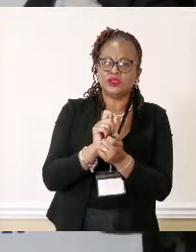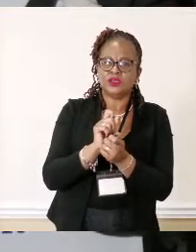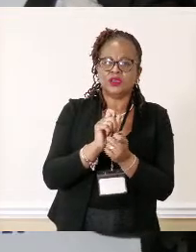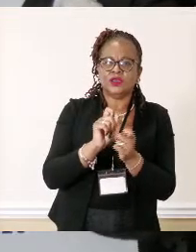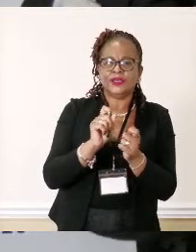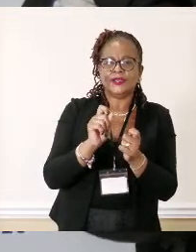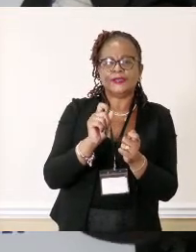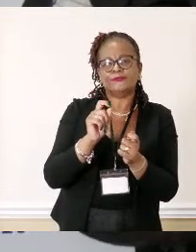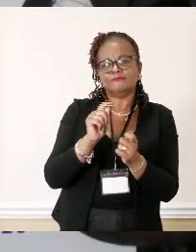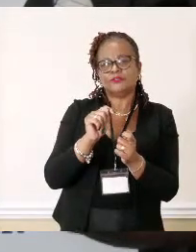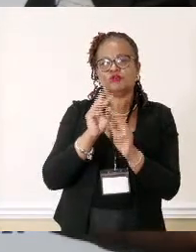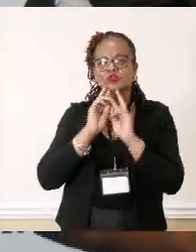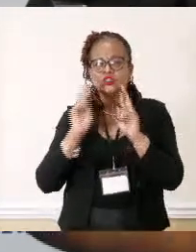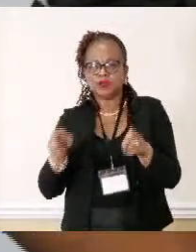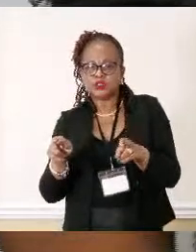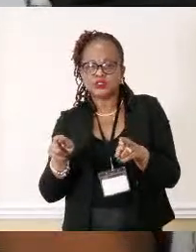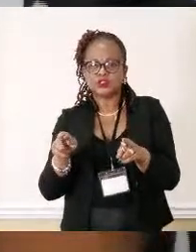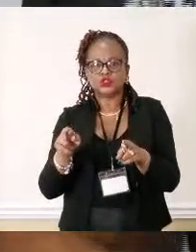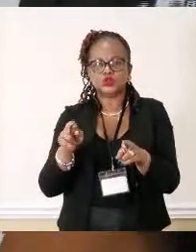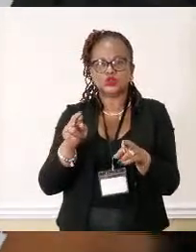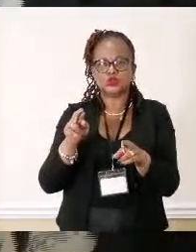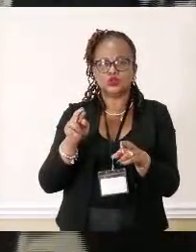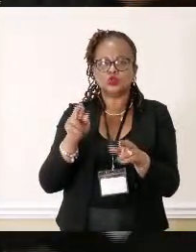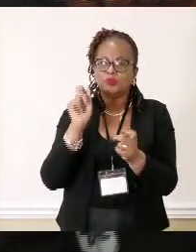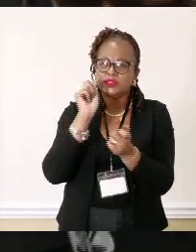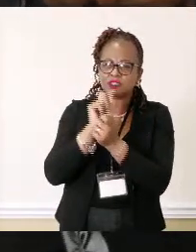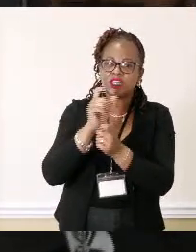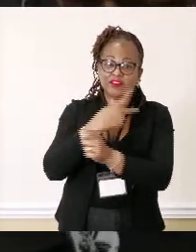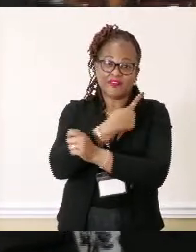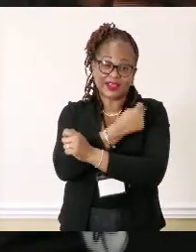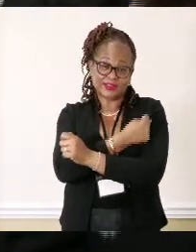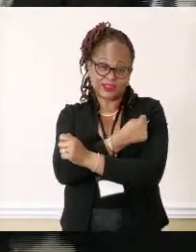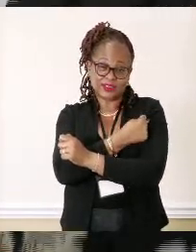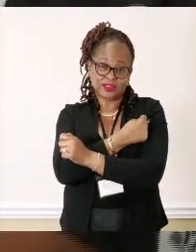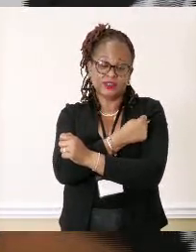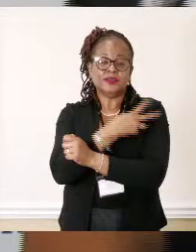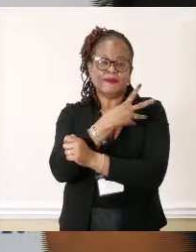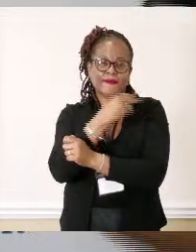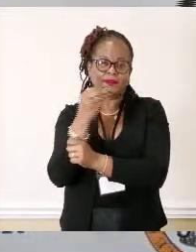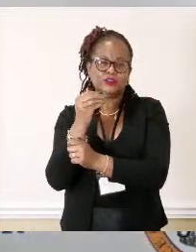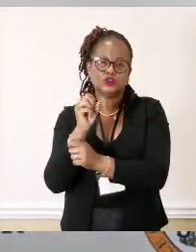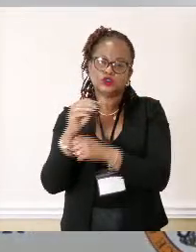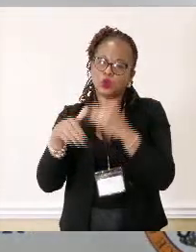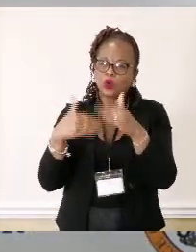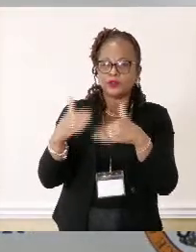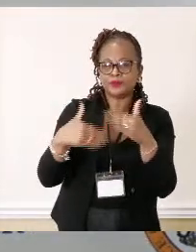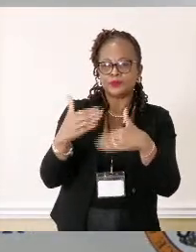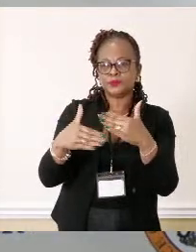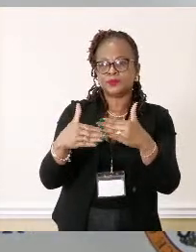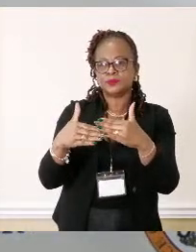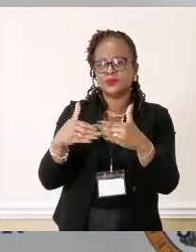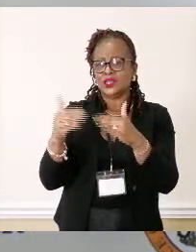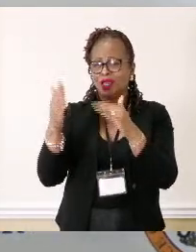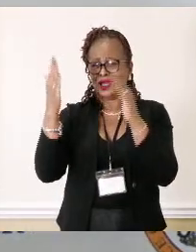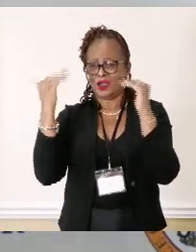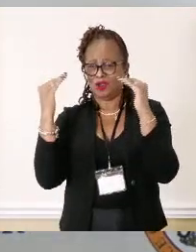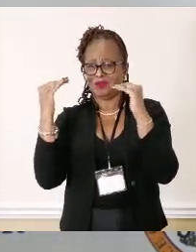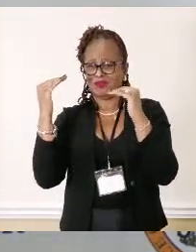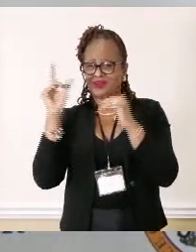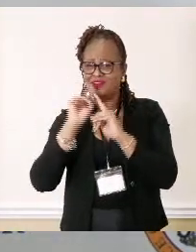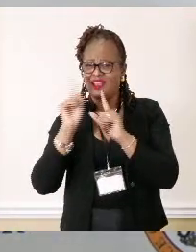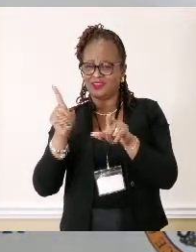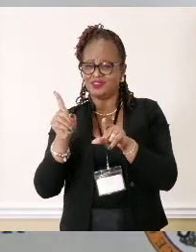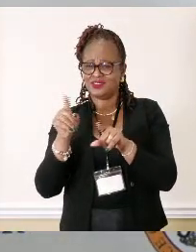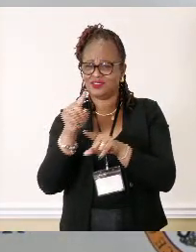terms of their responsiveness to particular vaccines and so on and so forth. So I hope that answers the question. Thank